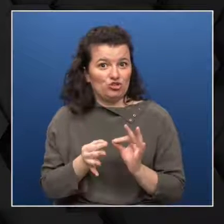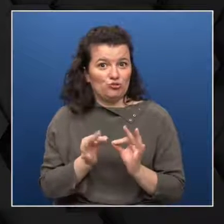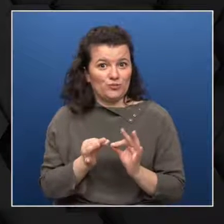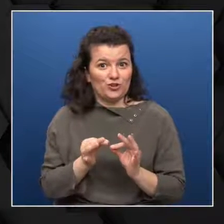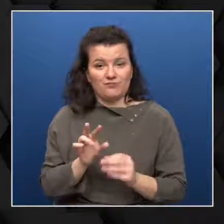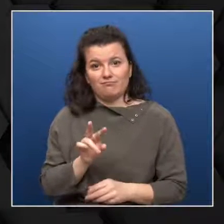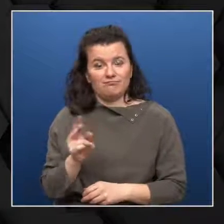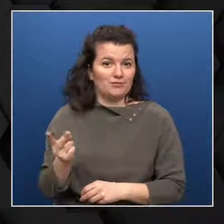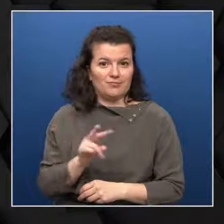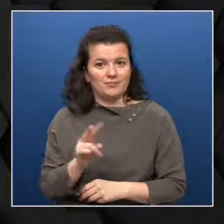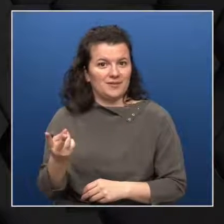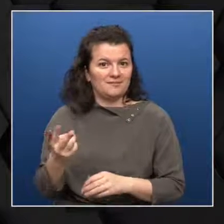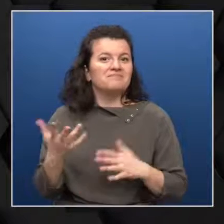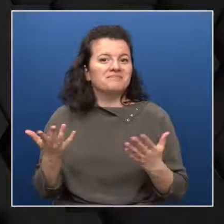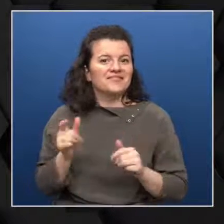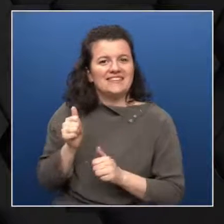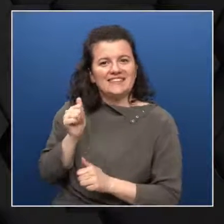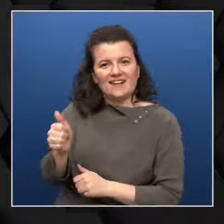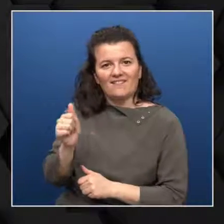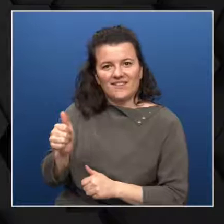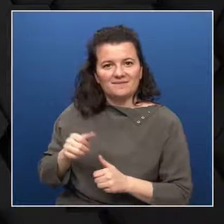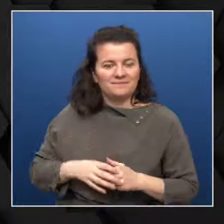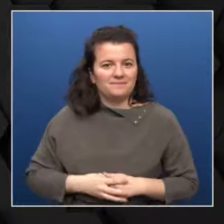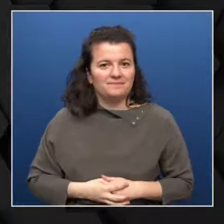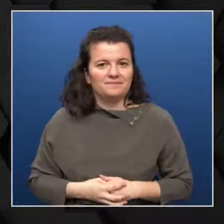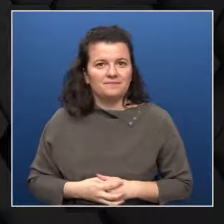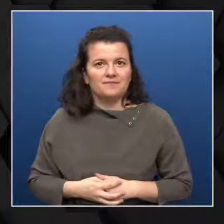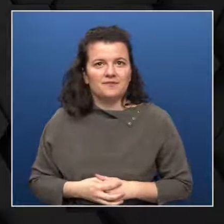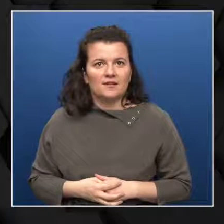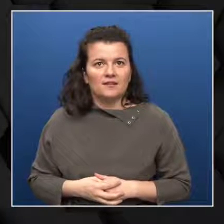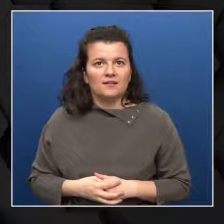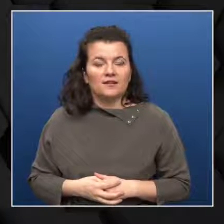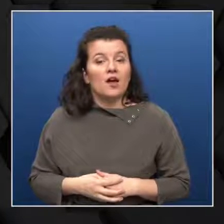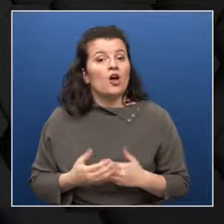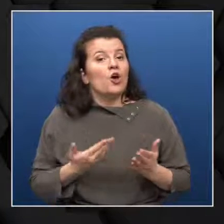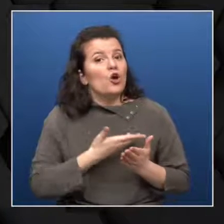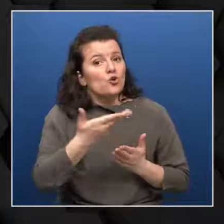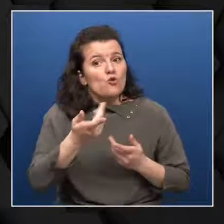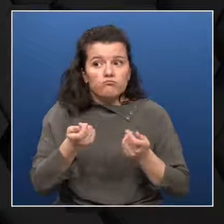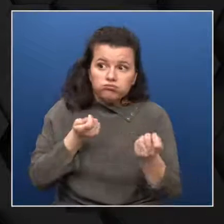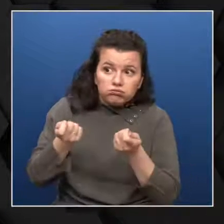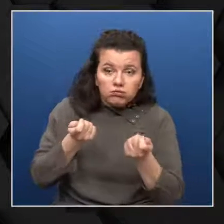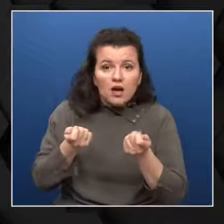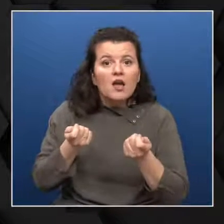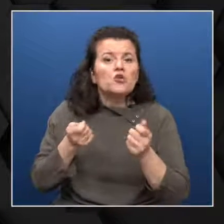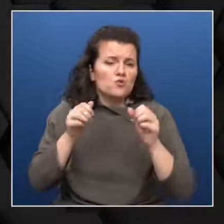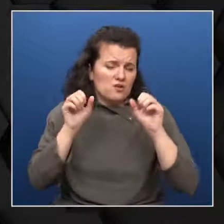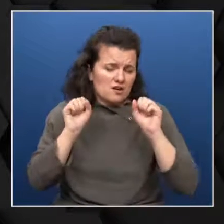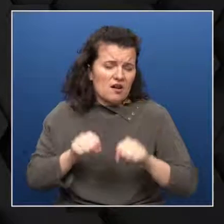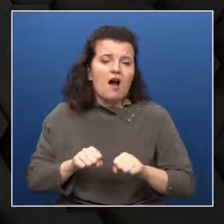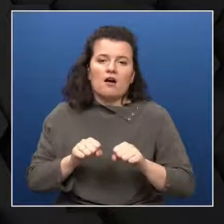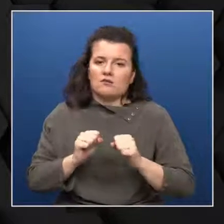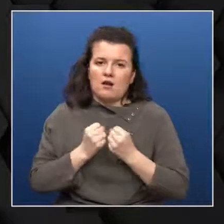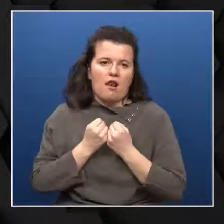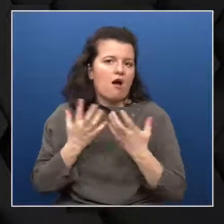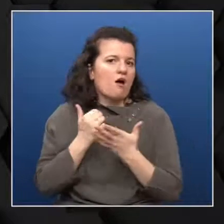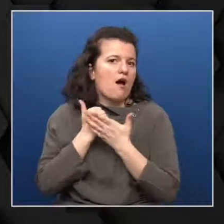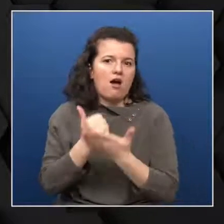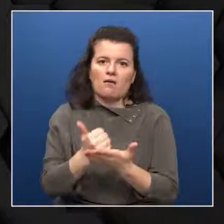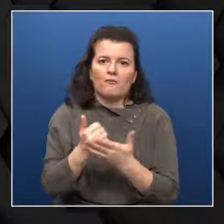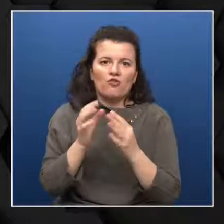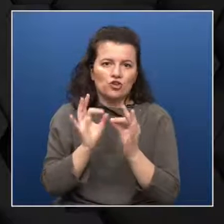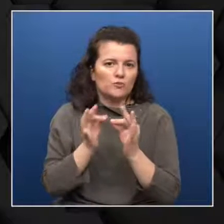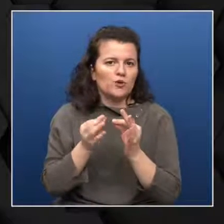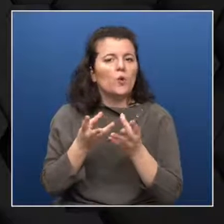this video. But as a producer, you can actually do a lot to make things go smooth and make